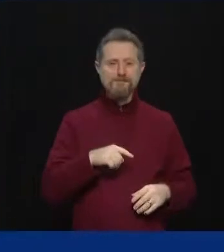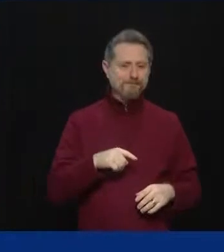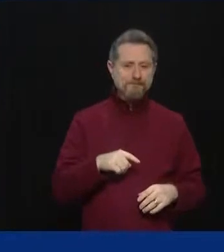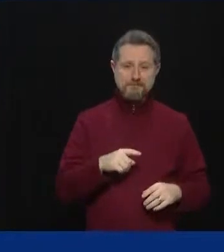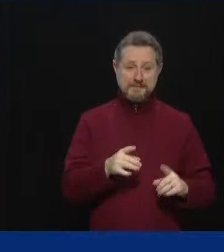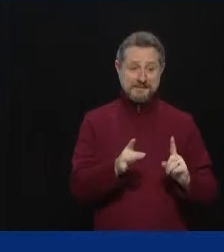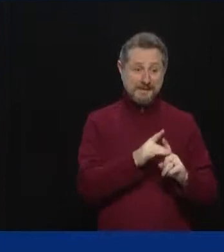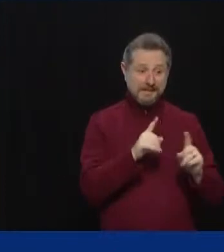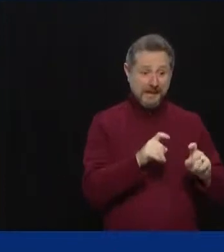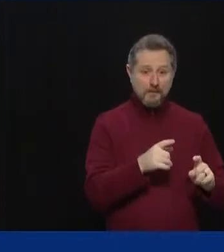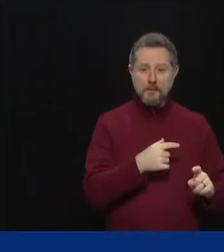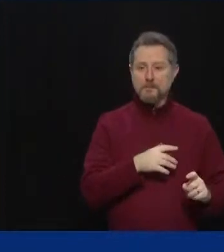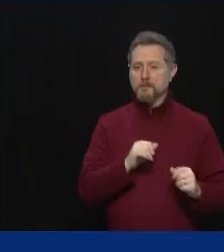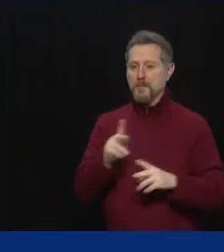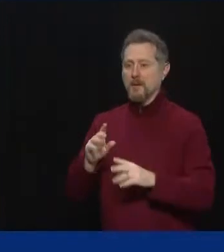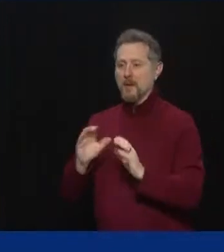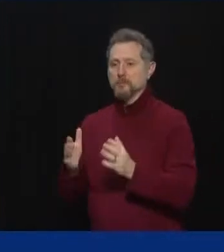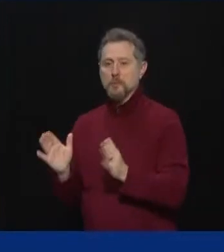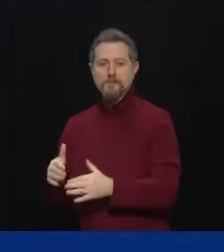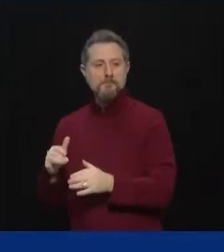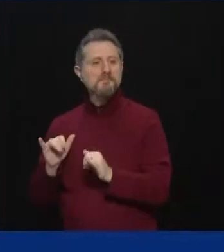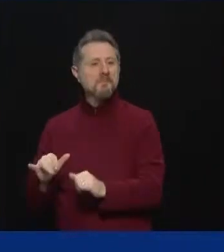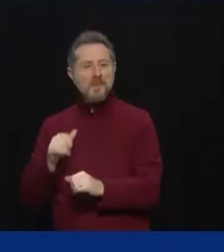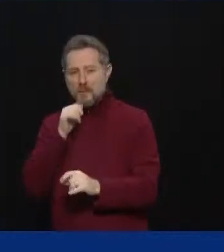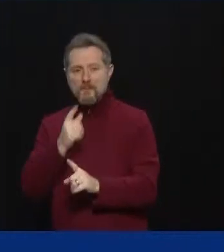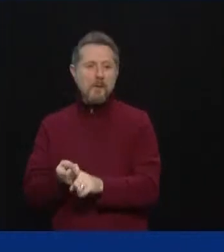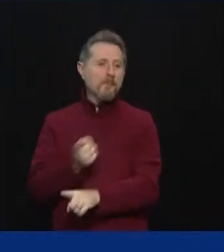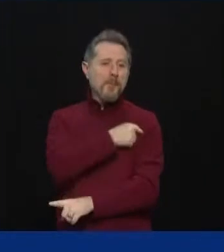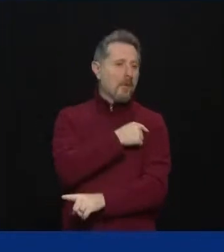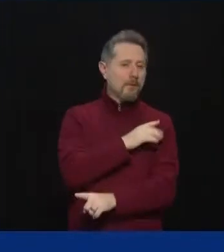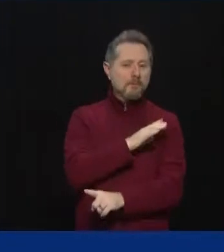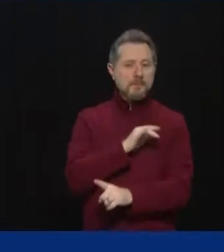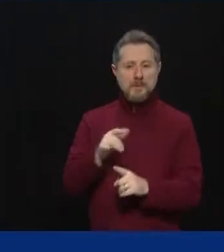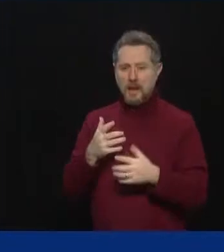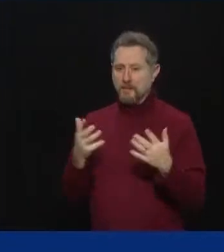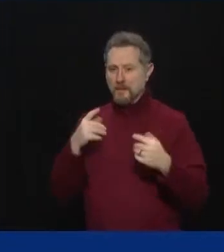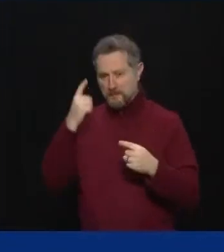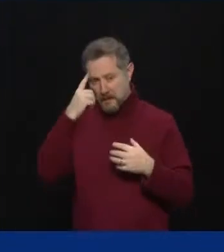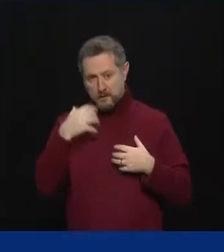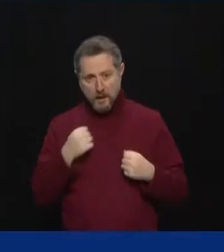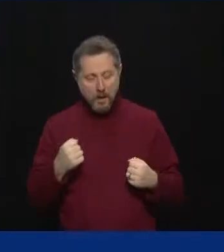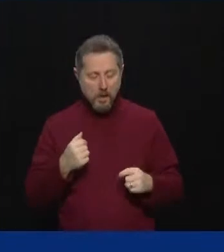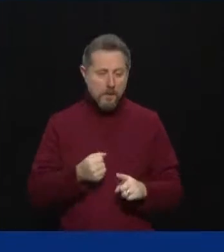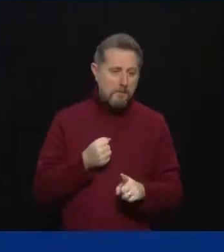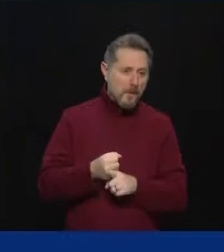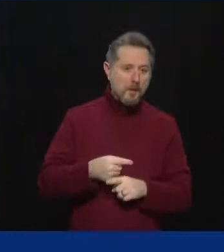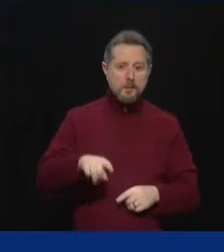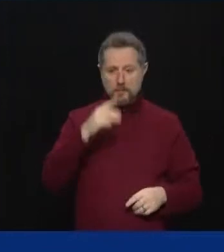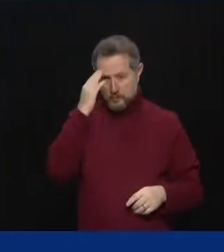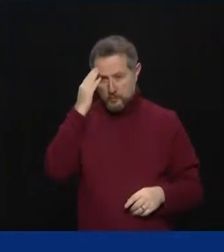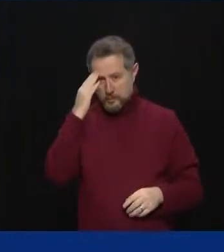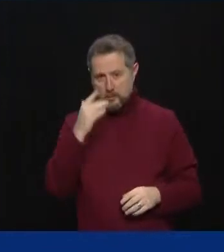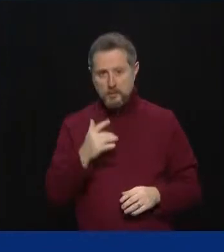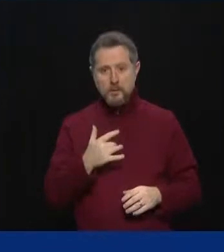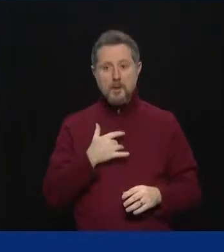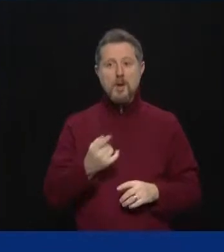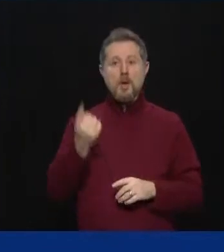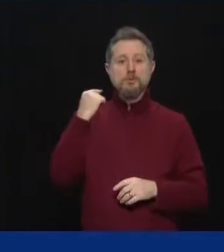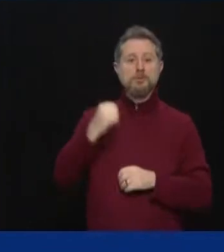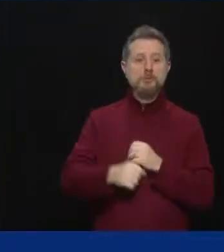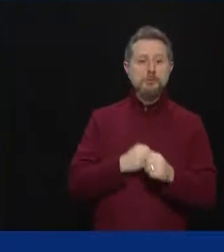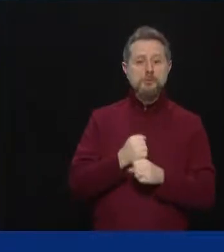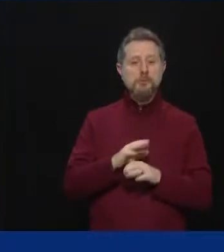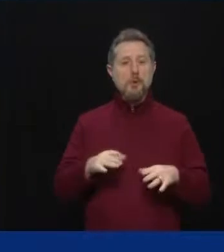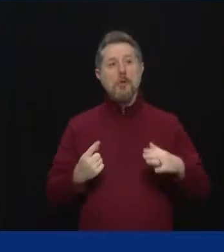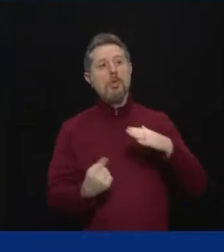mentioned, there are still collateral mental health impacts from the time when children were isolated, learning from